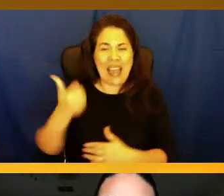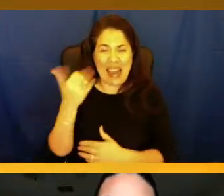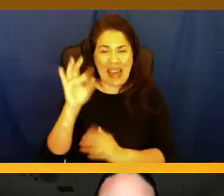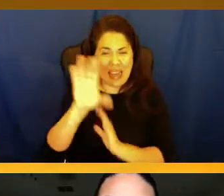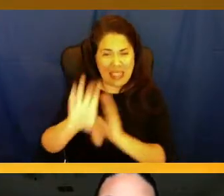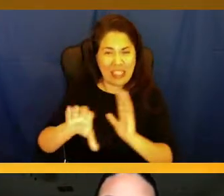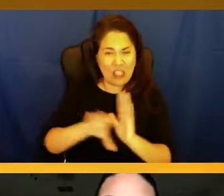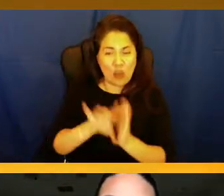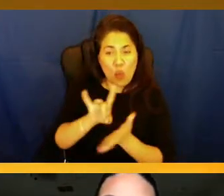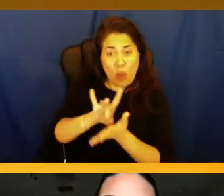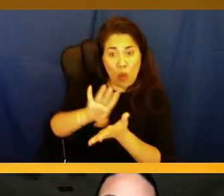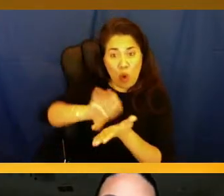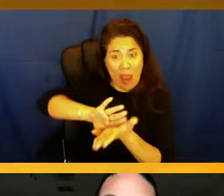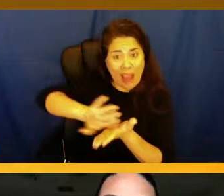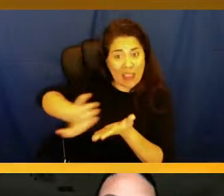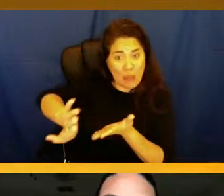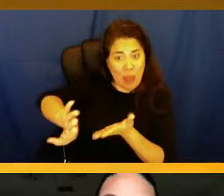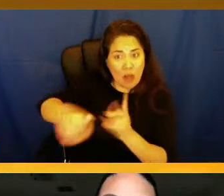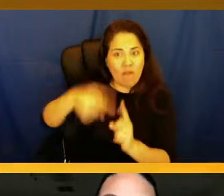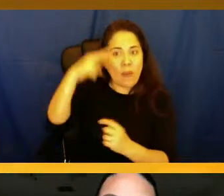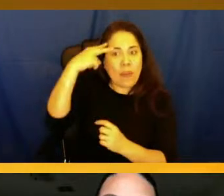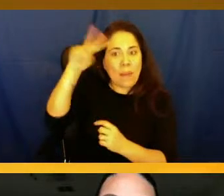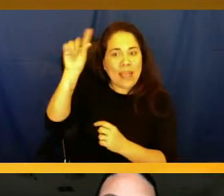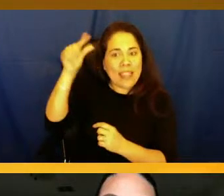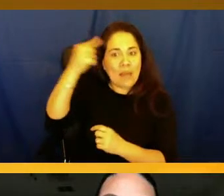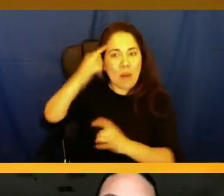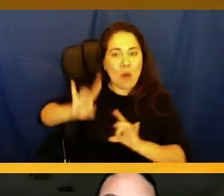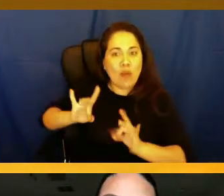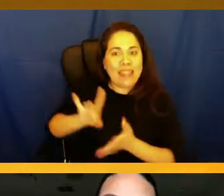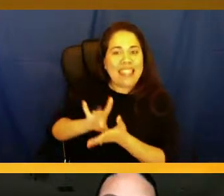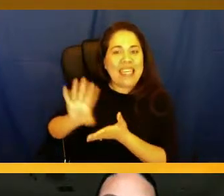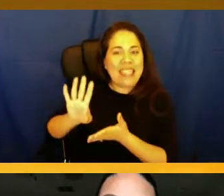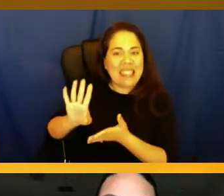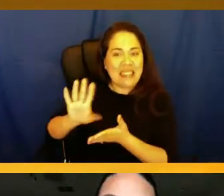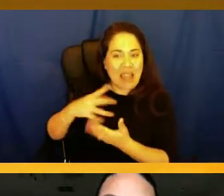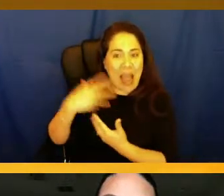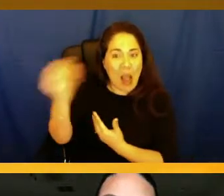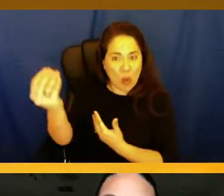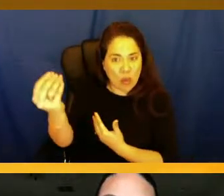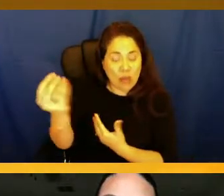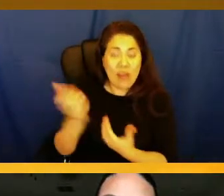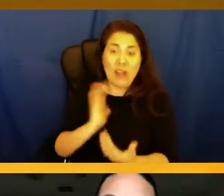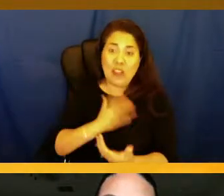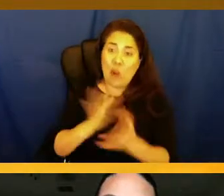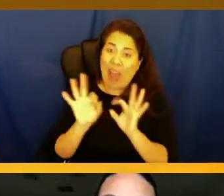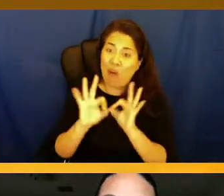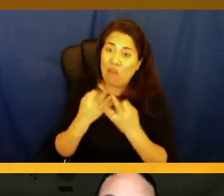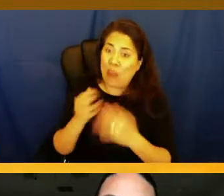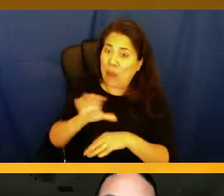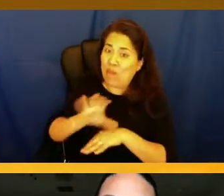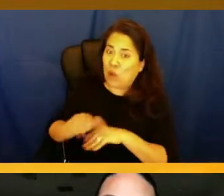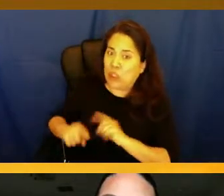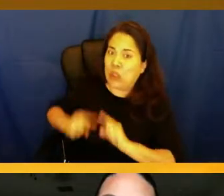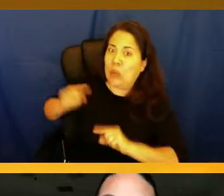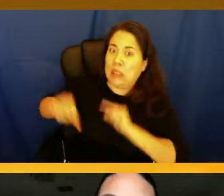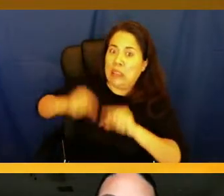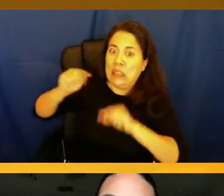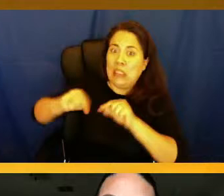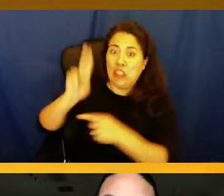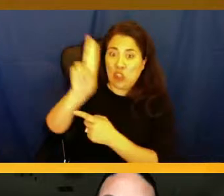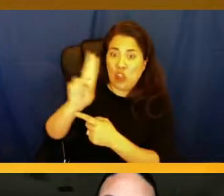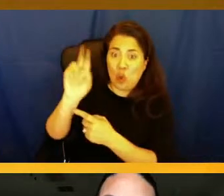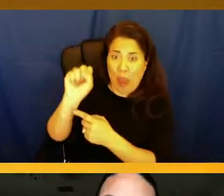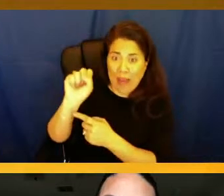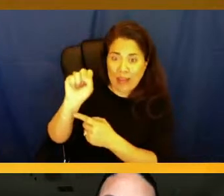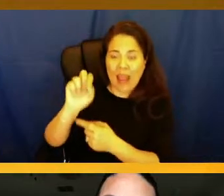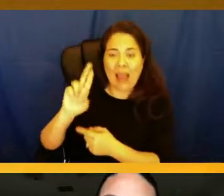our lands from the Mexican government. So many of our families had to come to the U.S. as refugees. So to add on to the